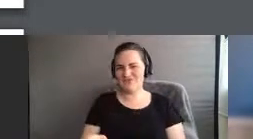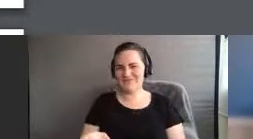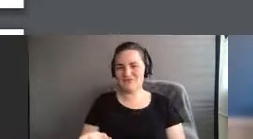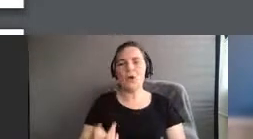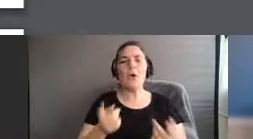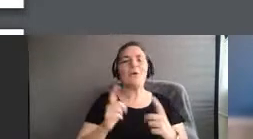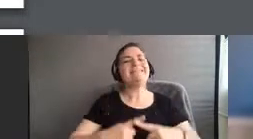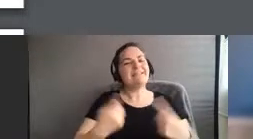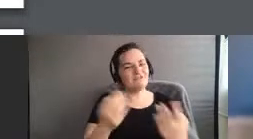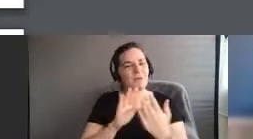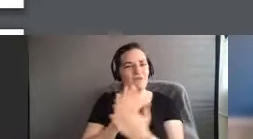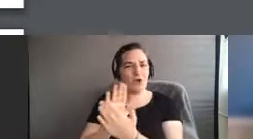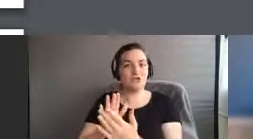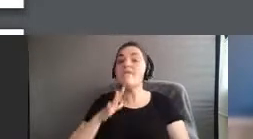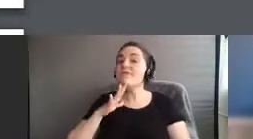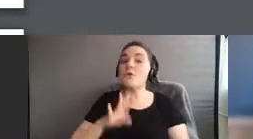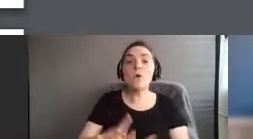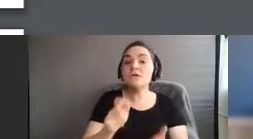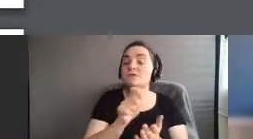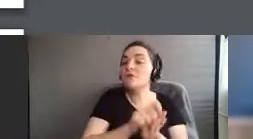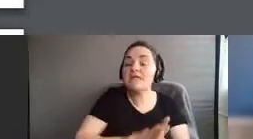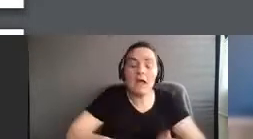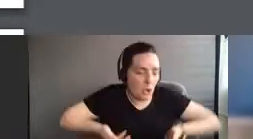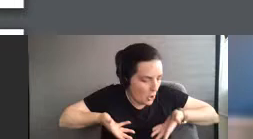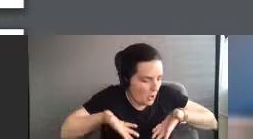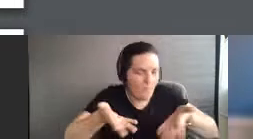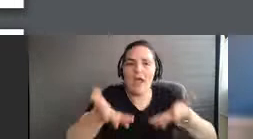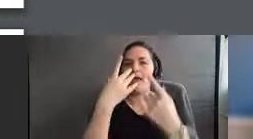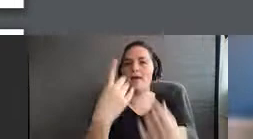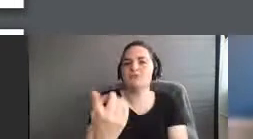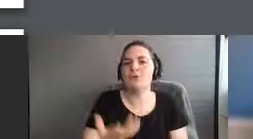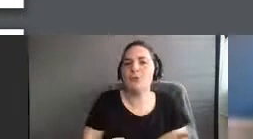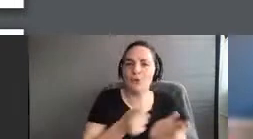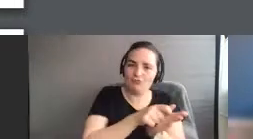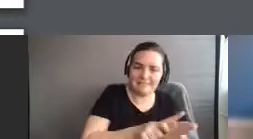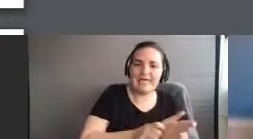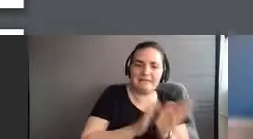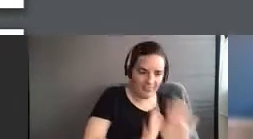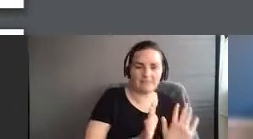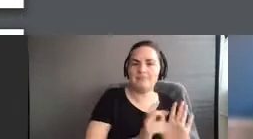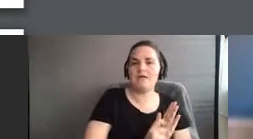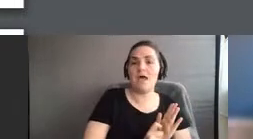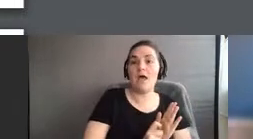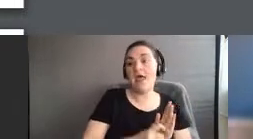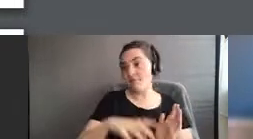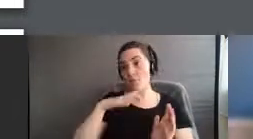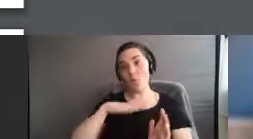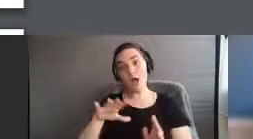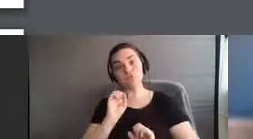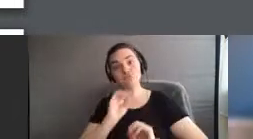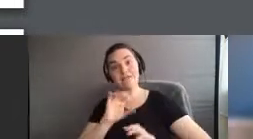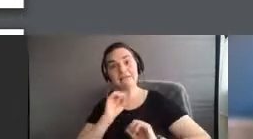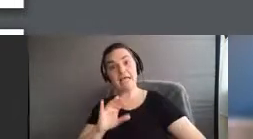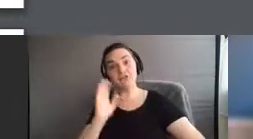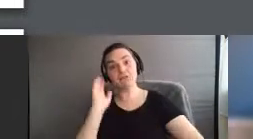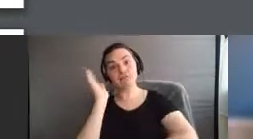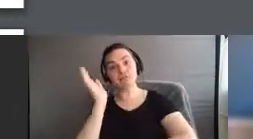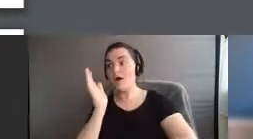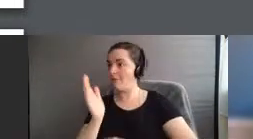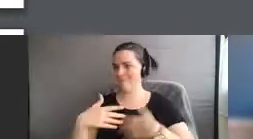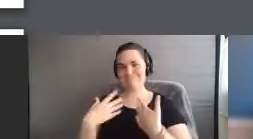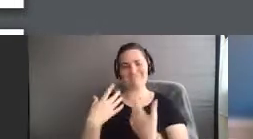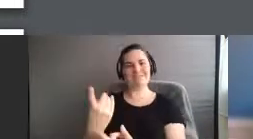year. If you want to write an essay, write an essay. That's absolutely fine. If you want to do a presentation, do a presentation.